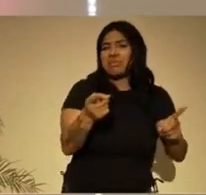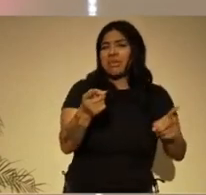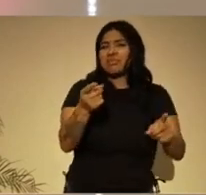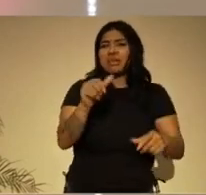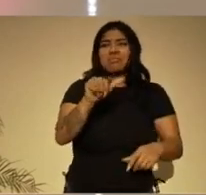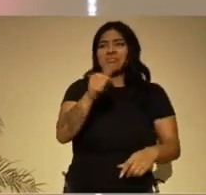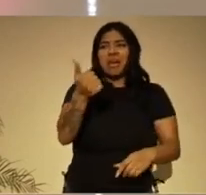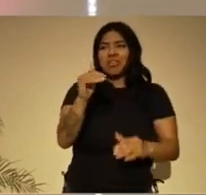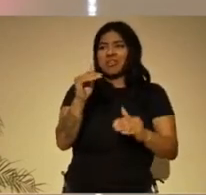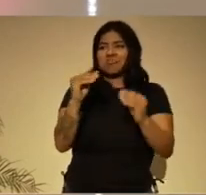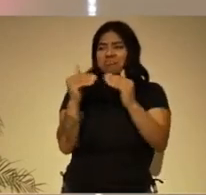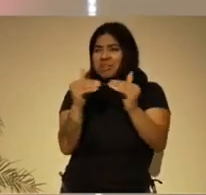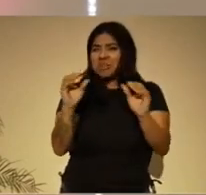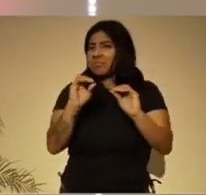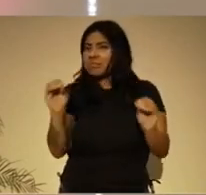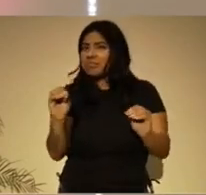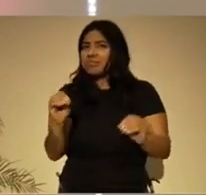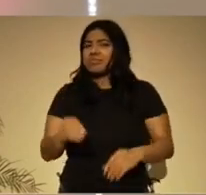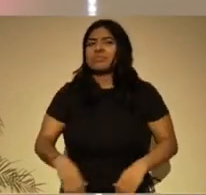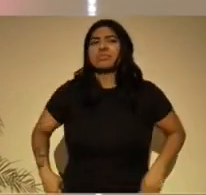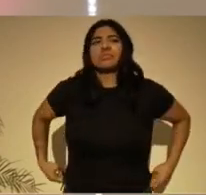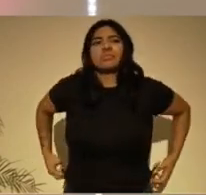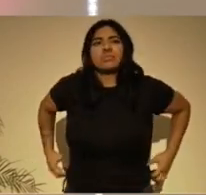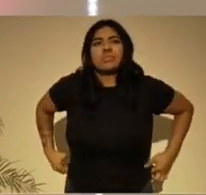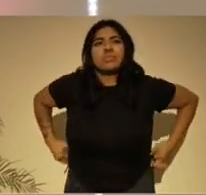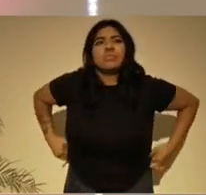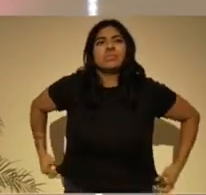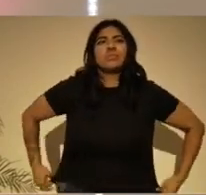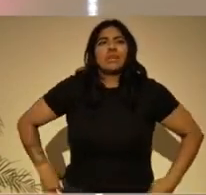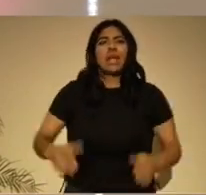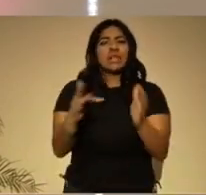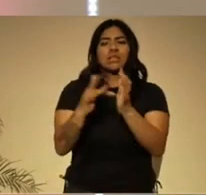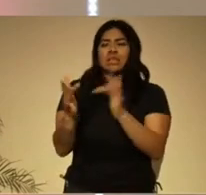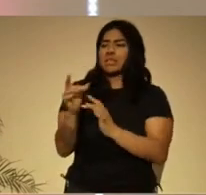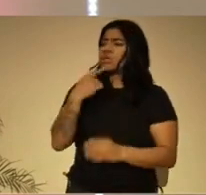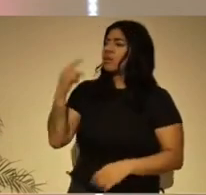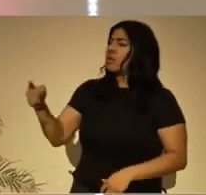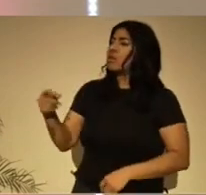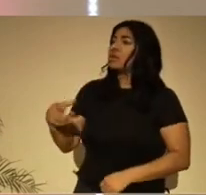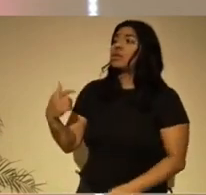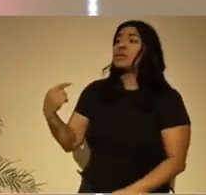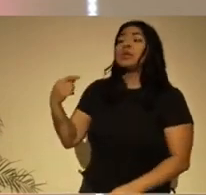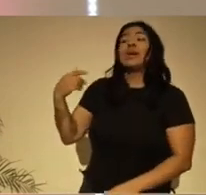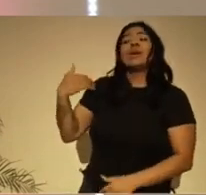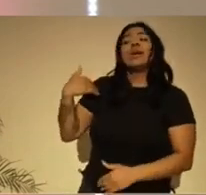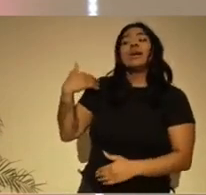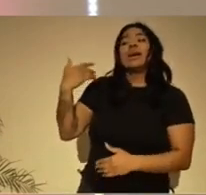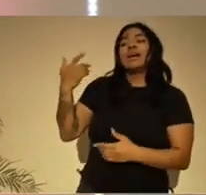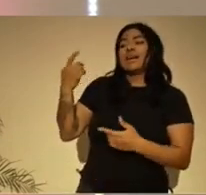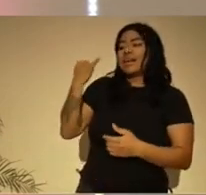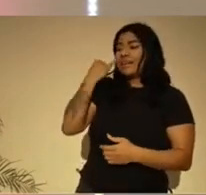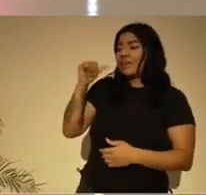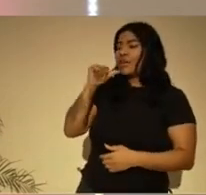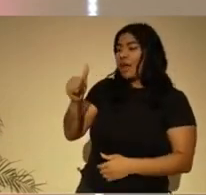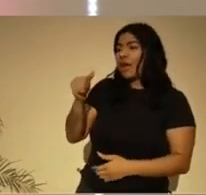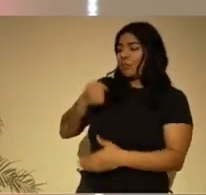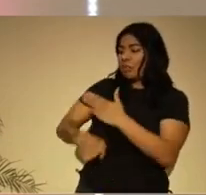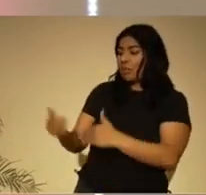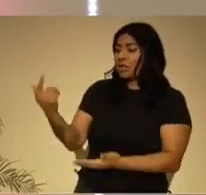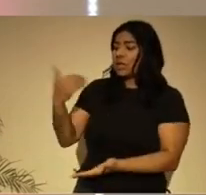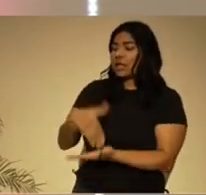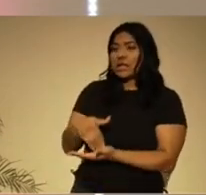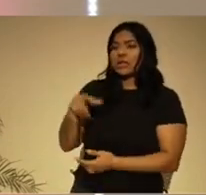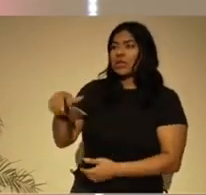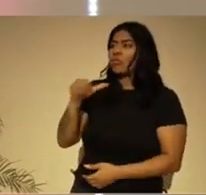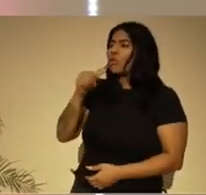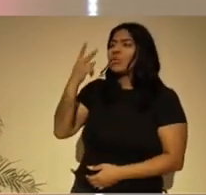unlike anyone else that we have seen." And Jesus replies to him and says, "Unless we are born again, we will not